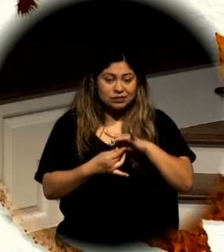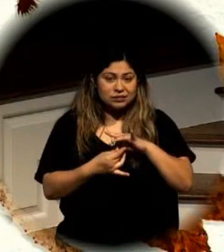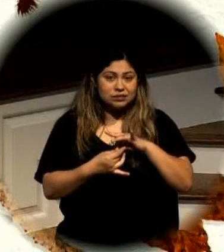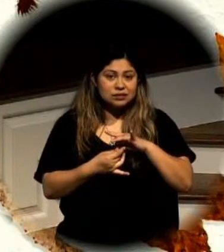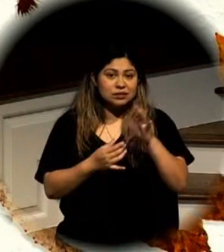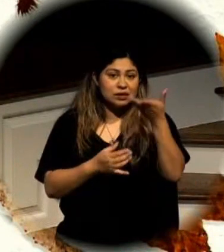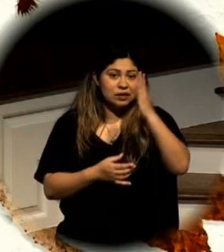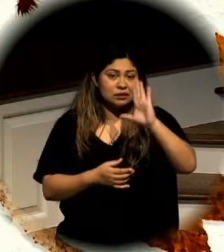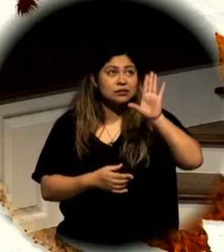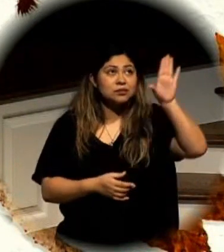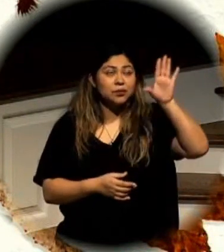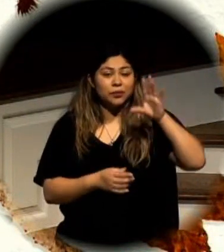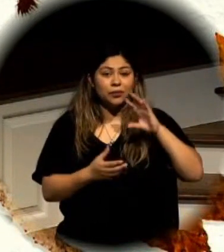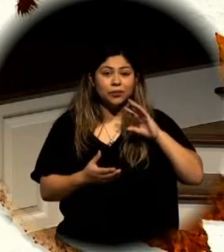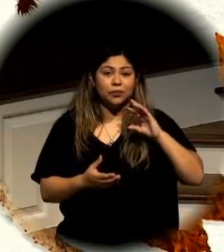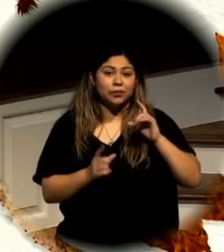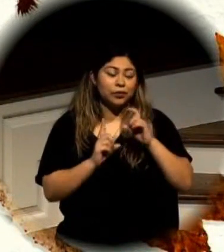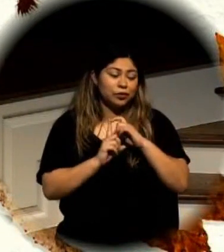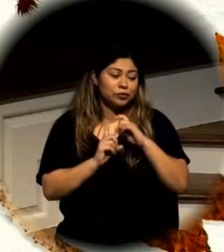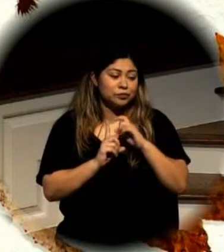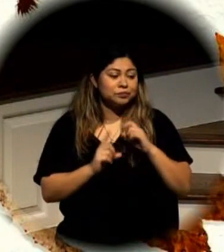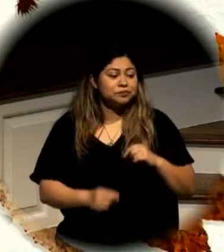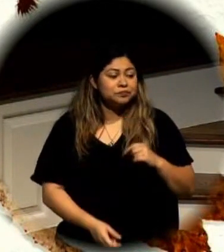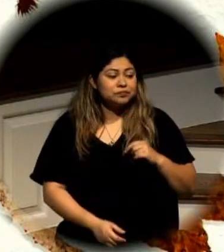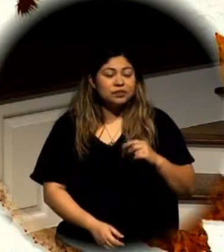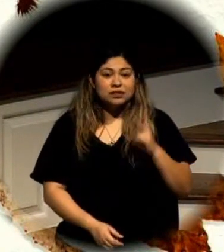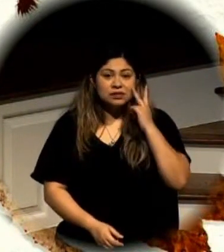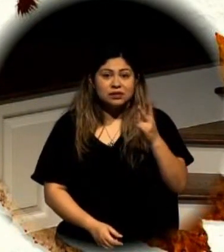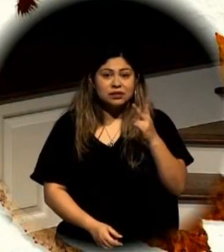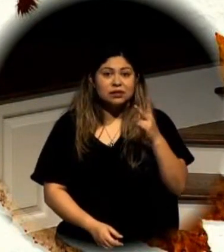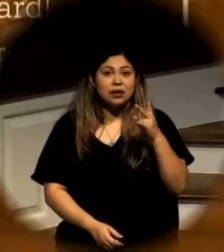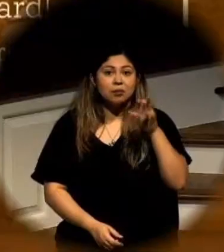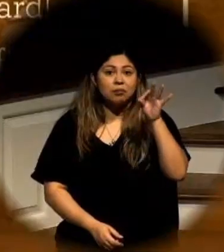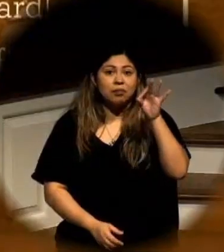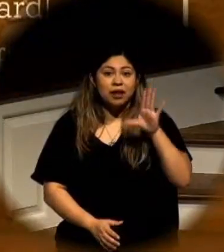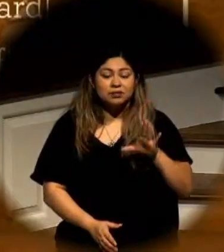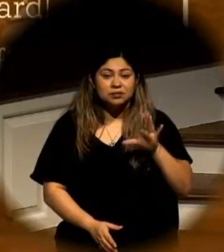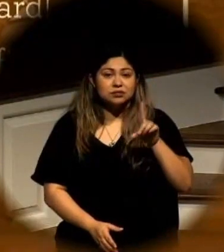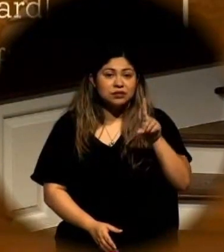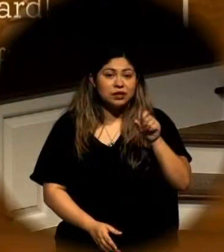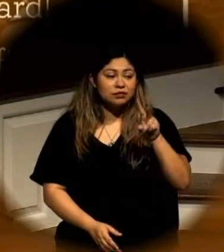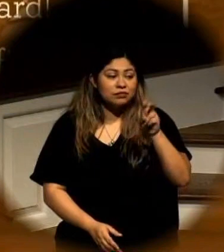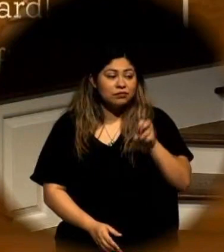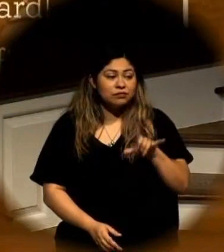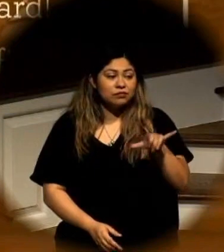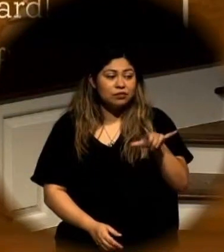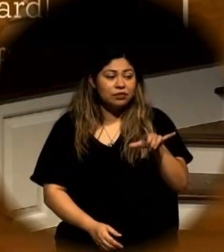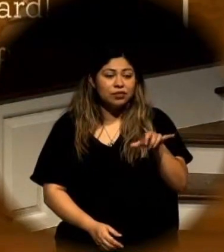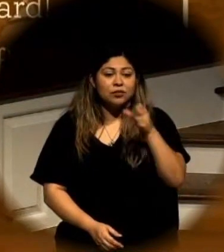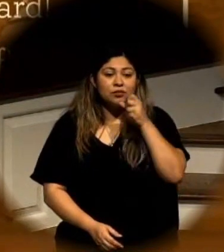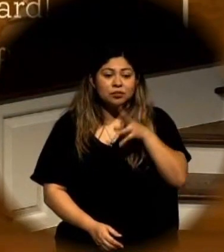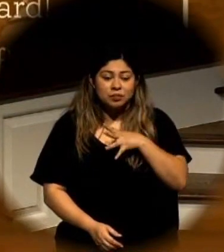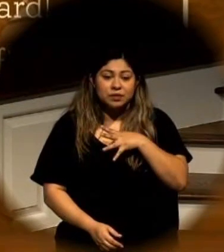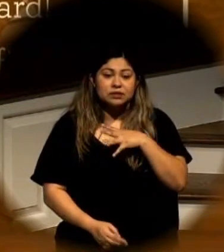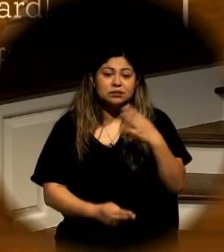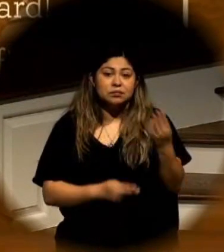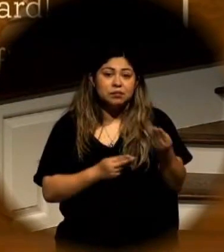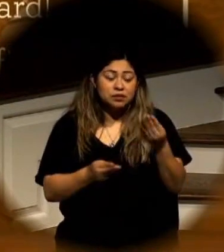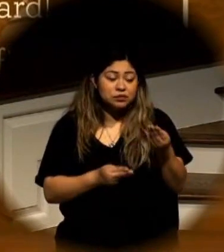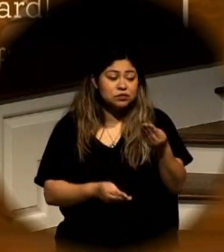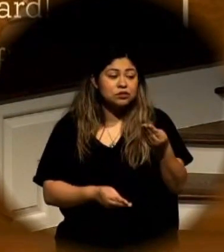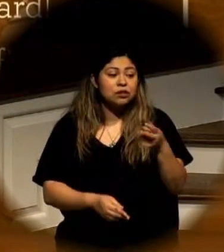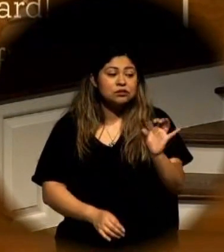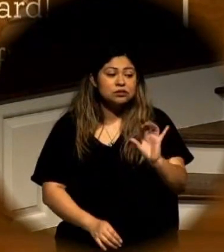the Smiths, the Wards, and the Whites. See Pastor Davey for more information. The Women's Ministry is hosting a fall fellowship on